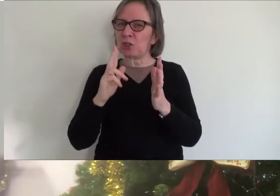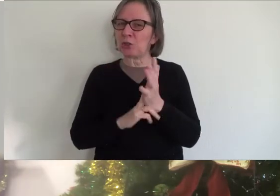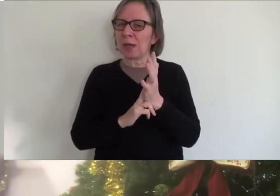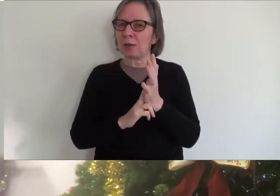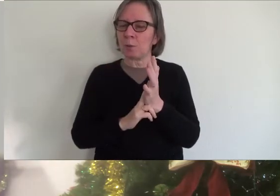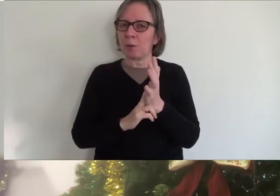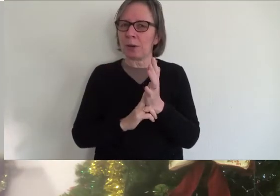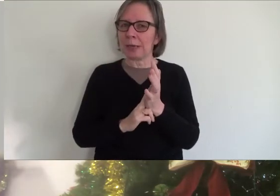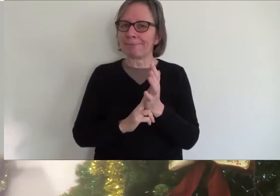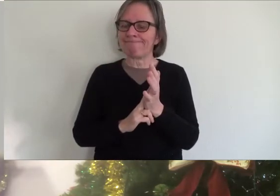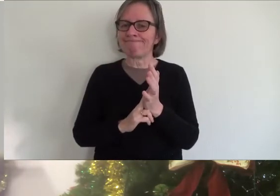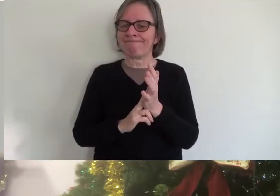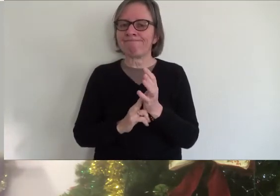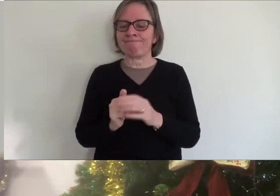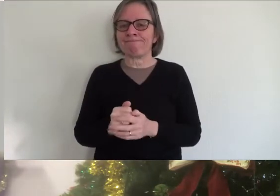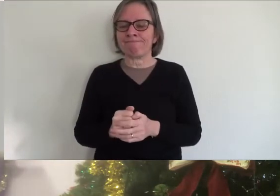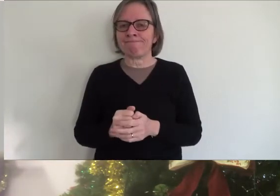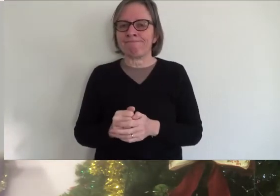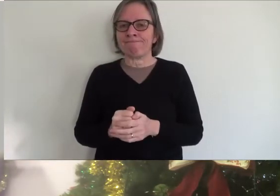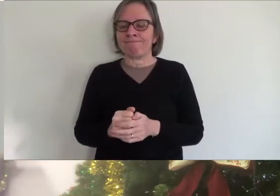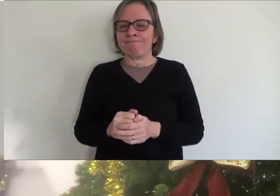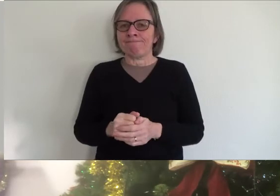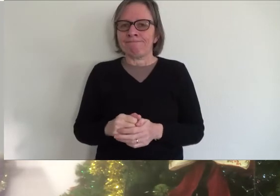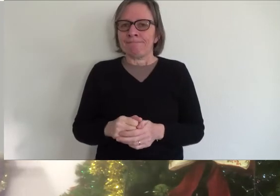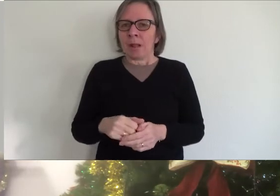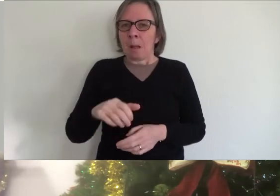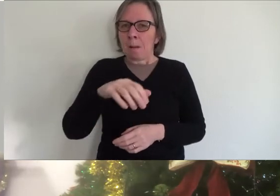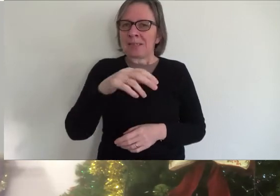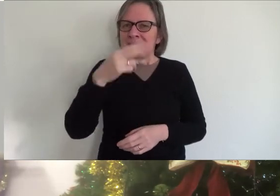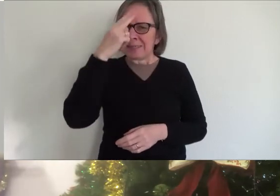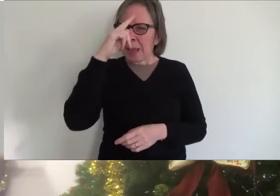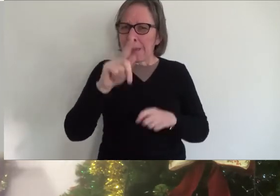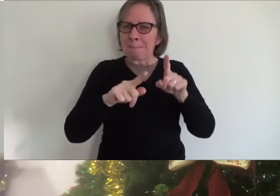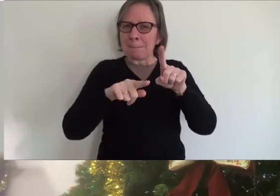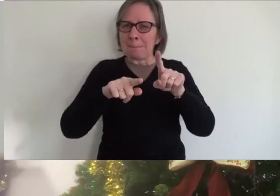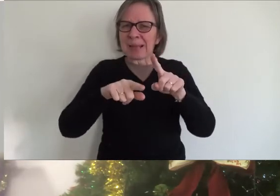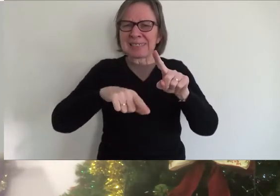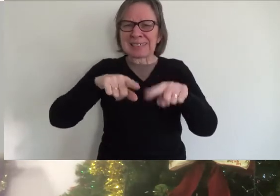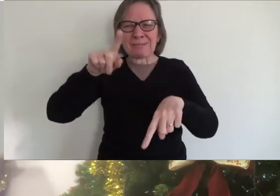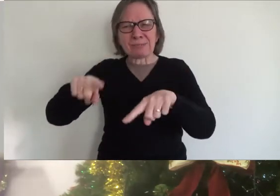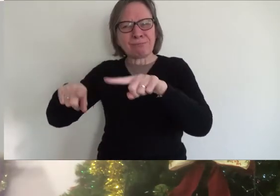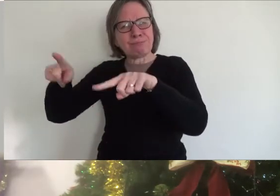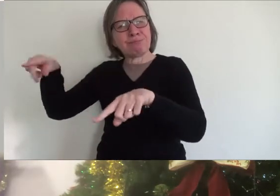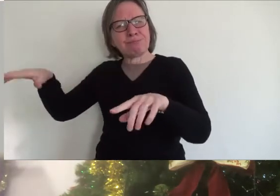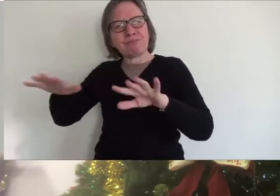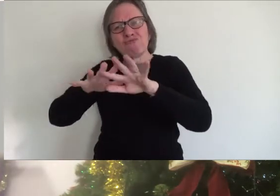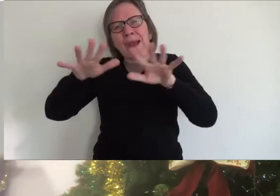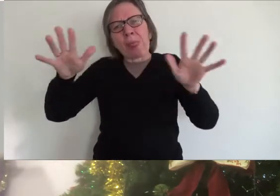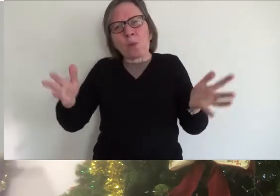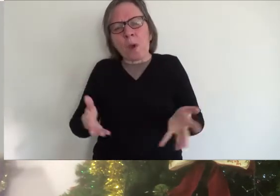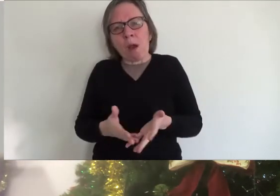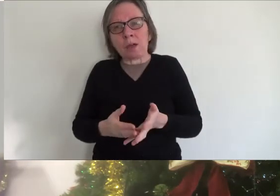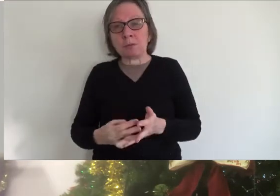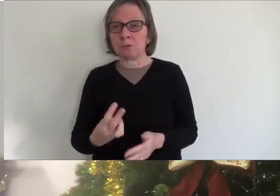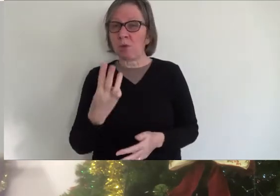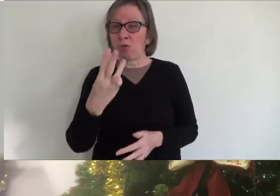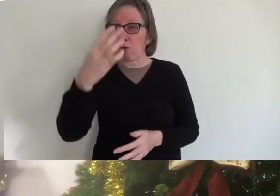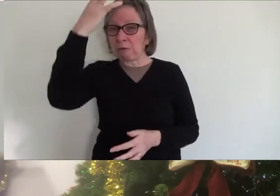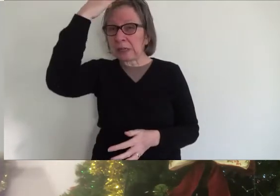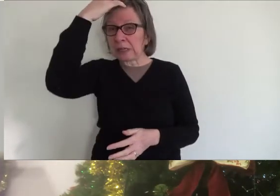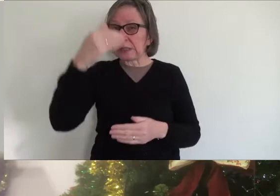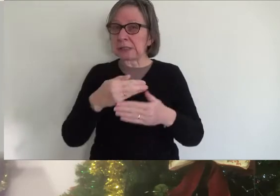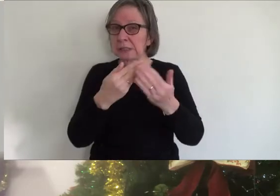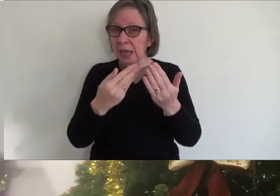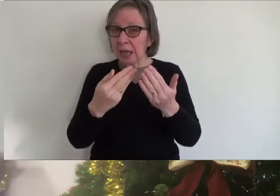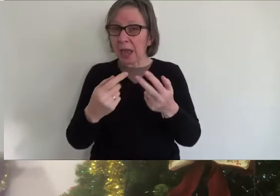is the 6th of January. In certain places, it's called Three Kings Day, or Theophany, or